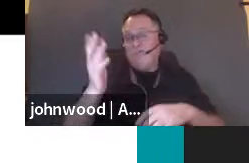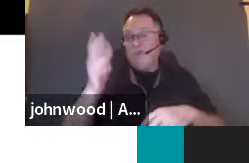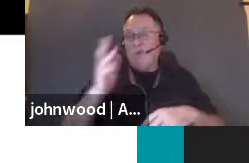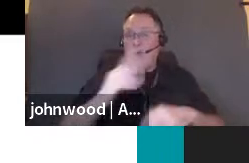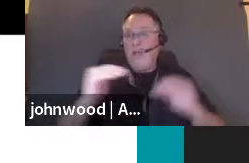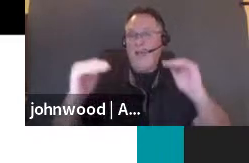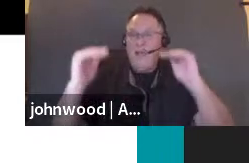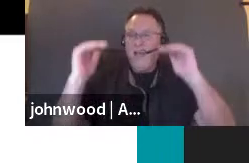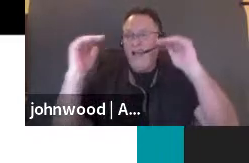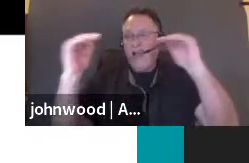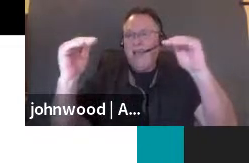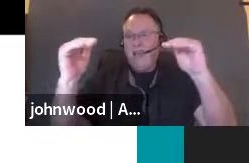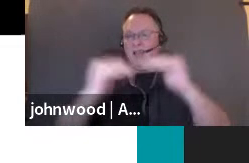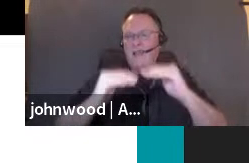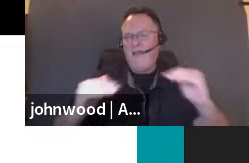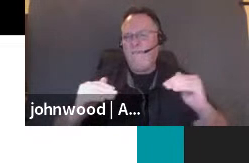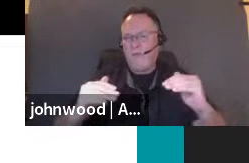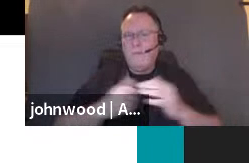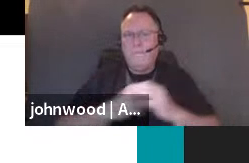level. Next.